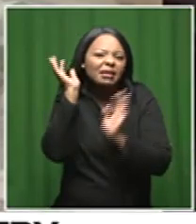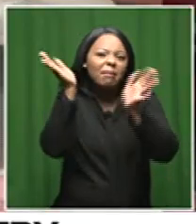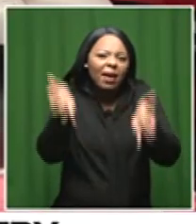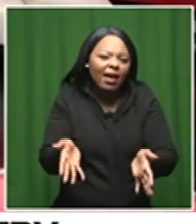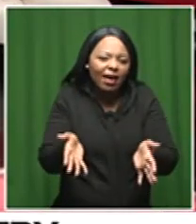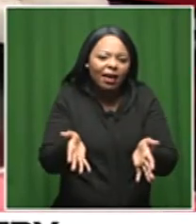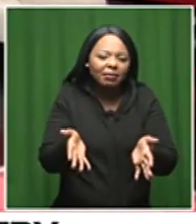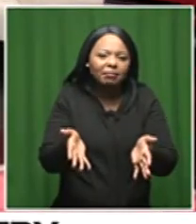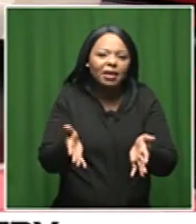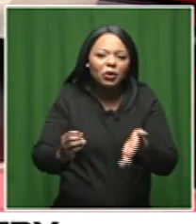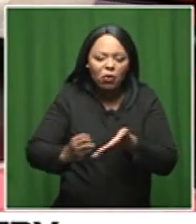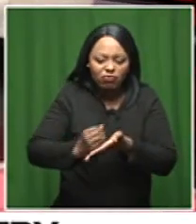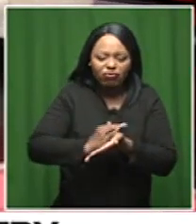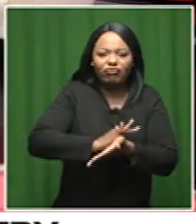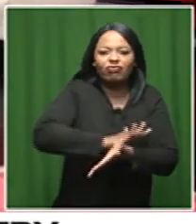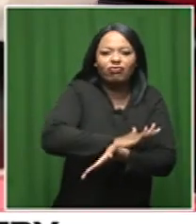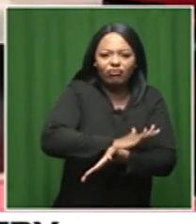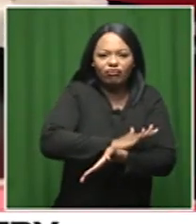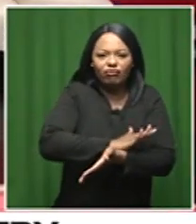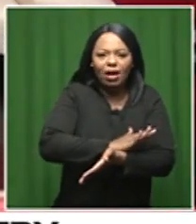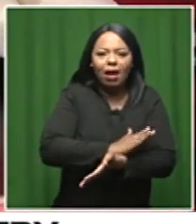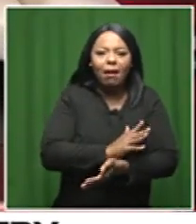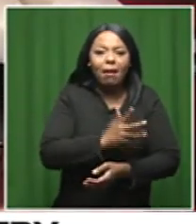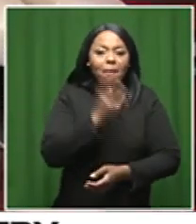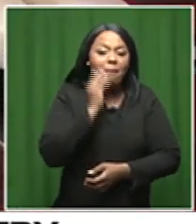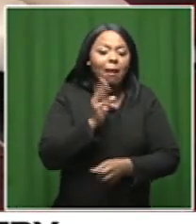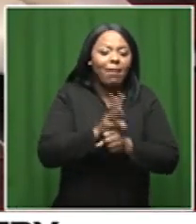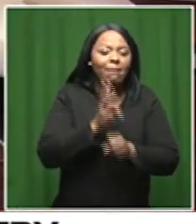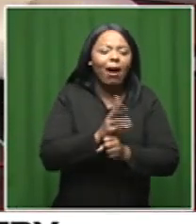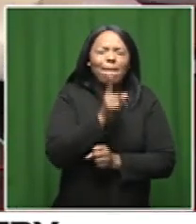cells to flow in. And during that time, she was just quiet. Sure.